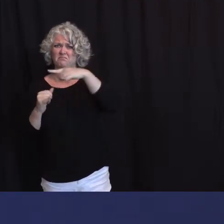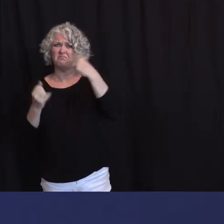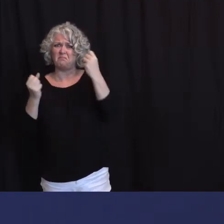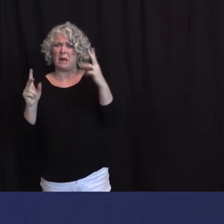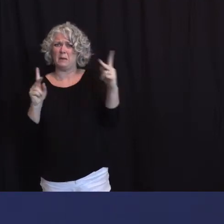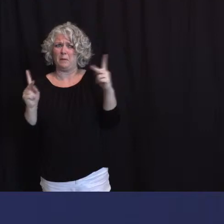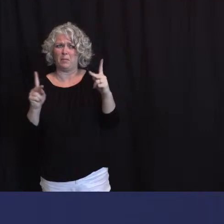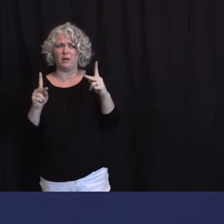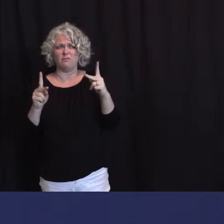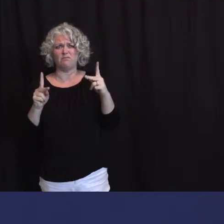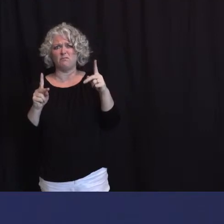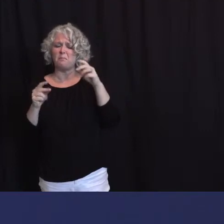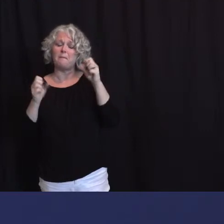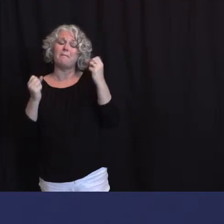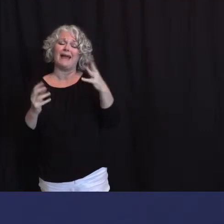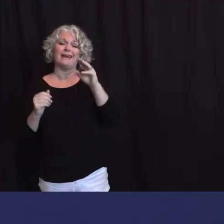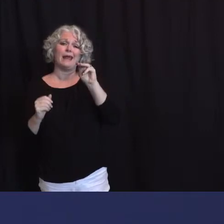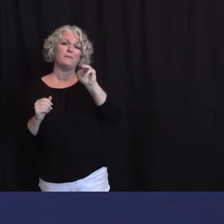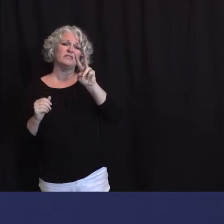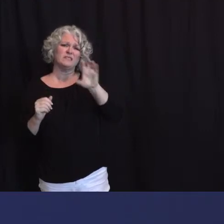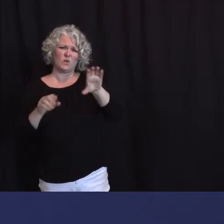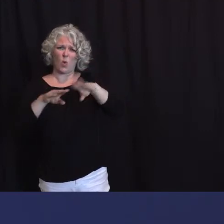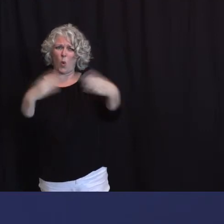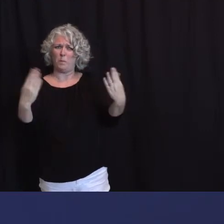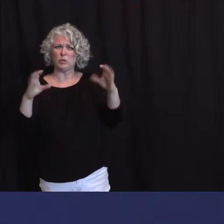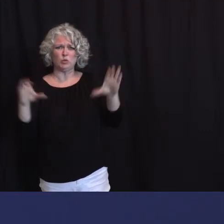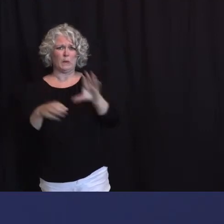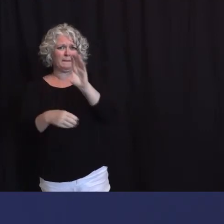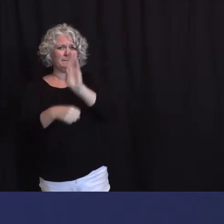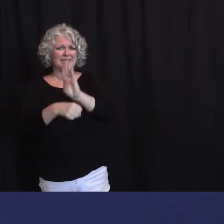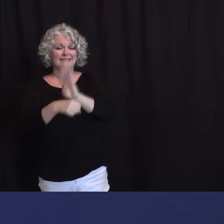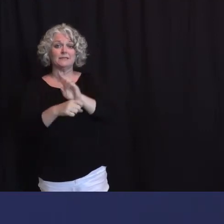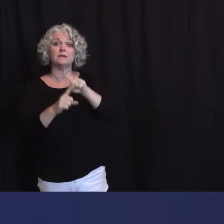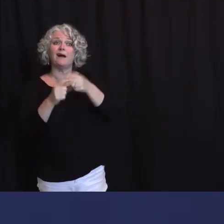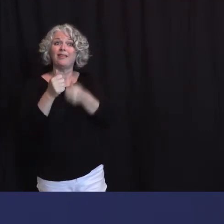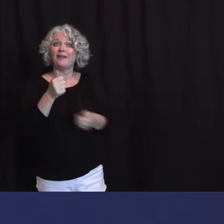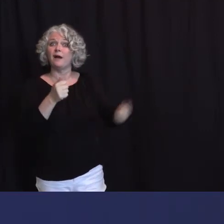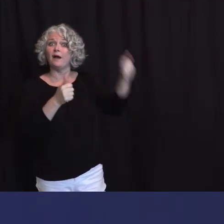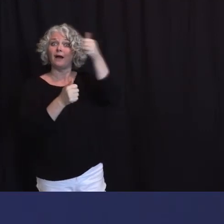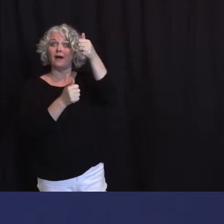labor commissioner, he would make the case that they're no less